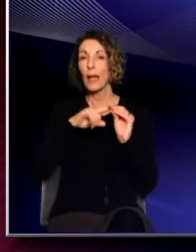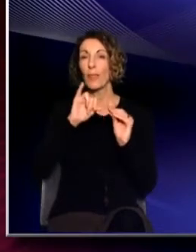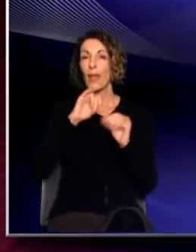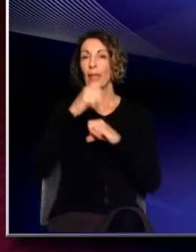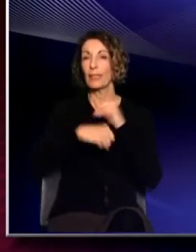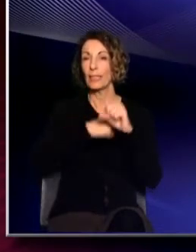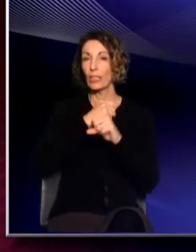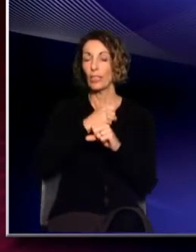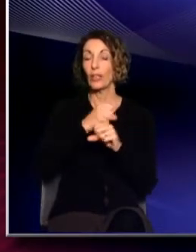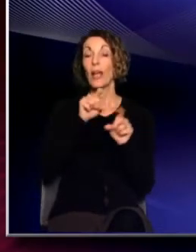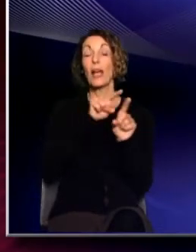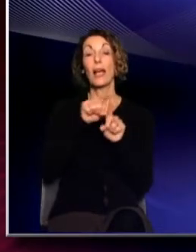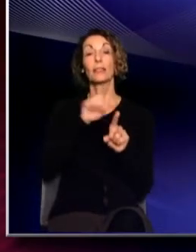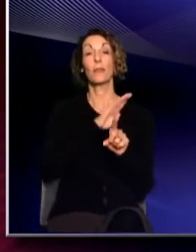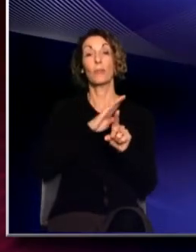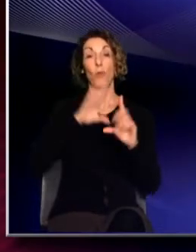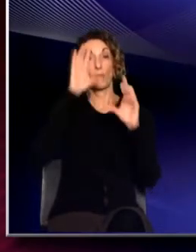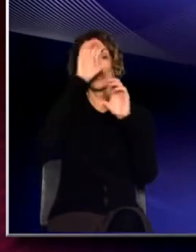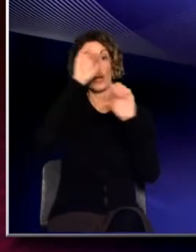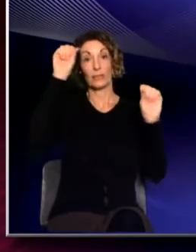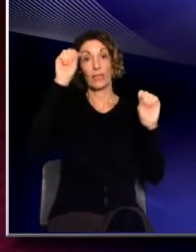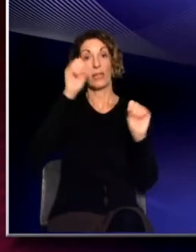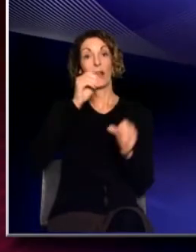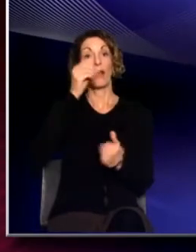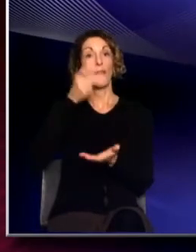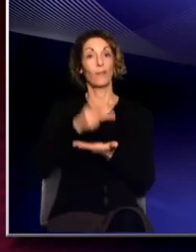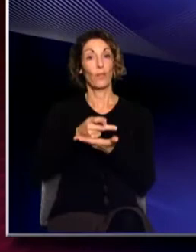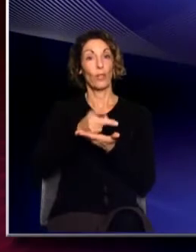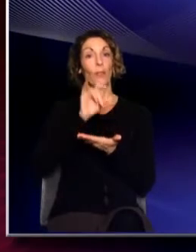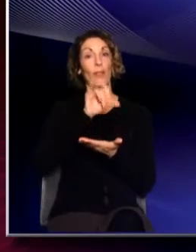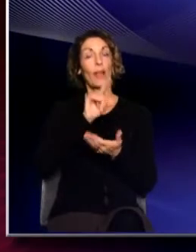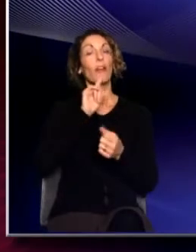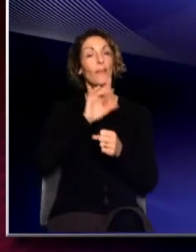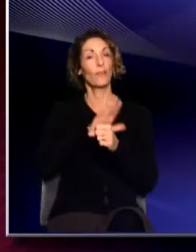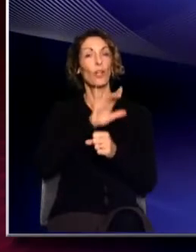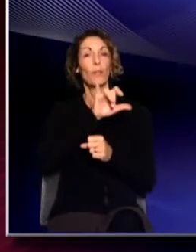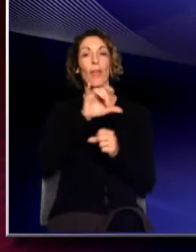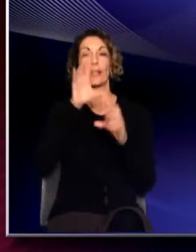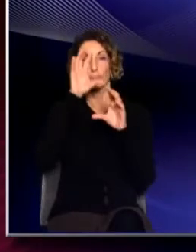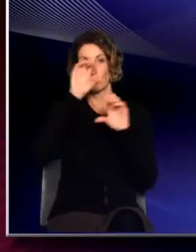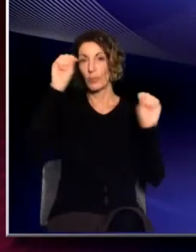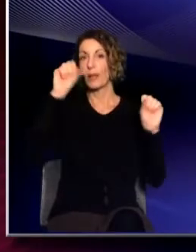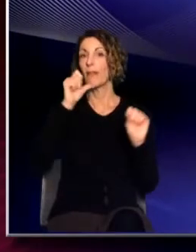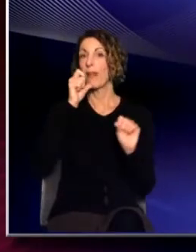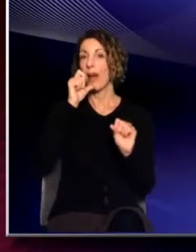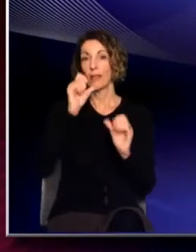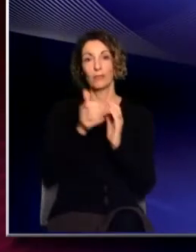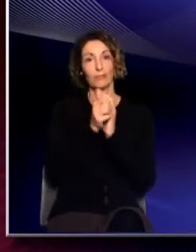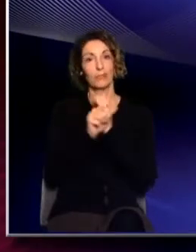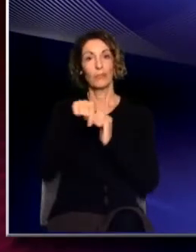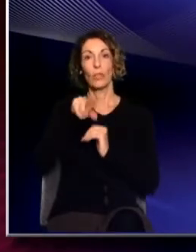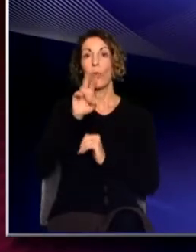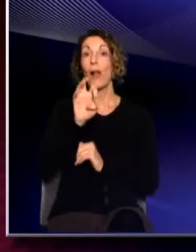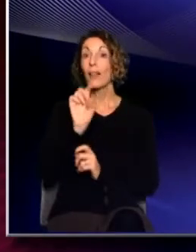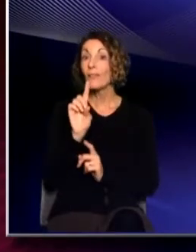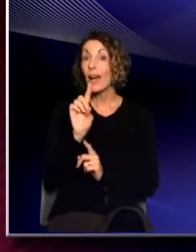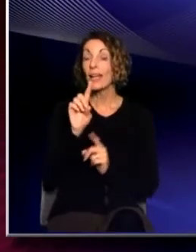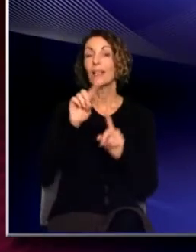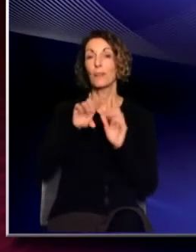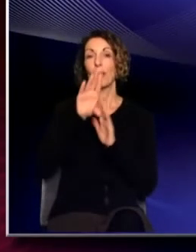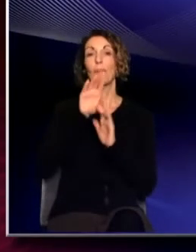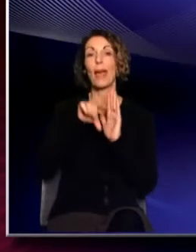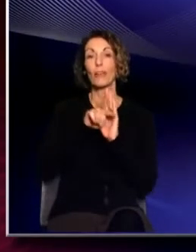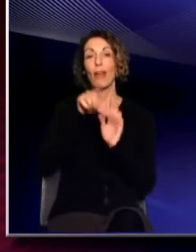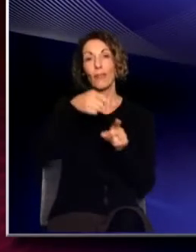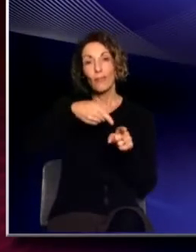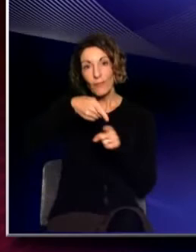board president confirmed that the superintendent was not qualified, although his background was a field of the